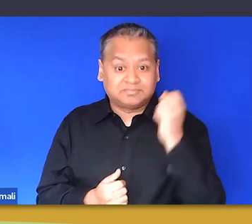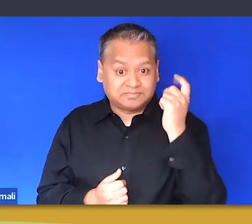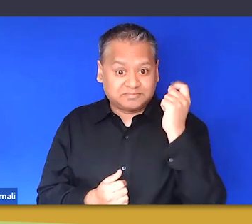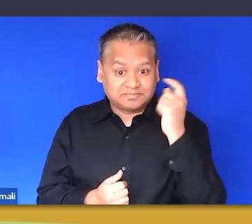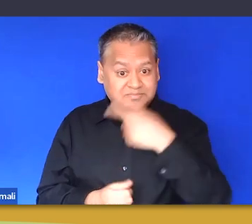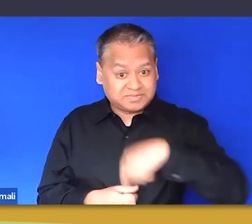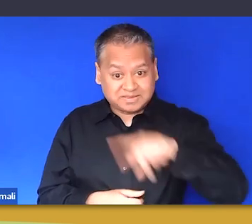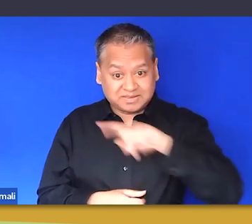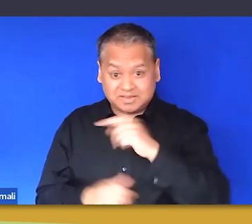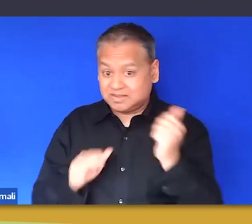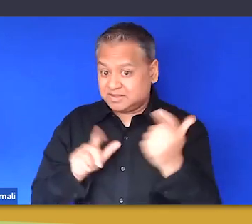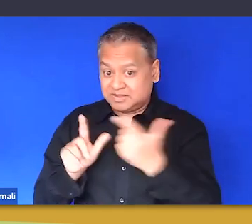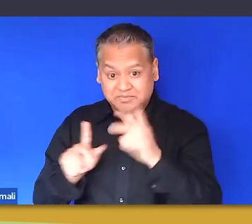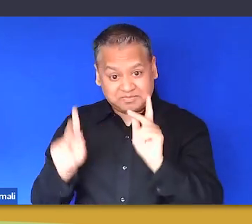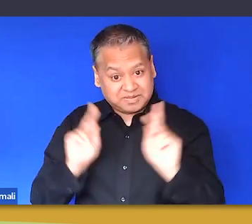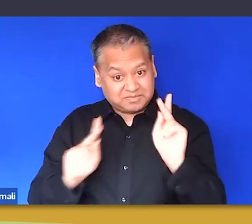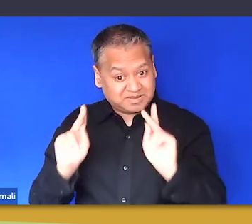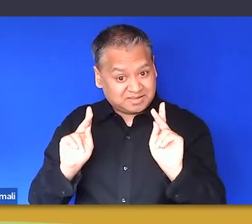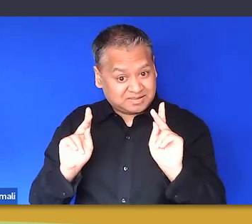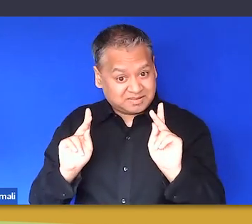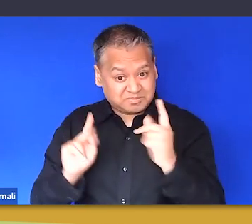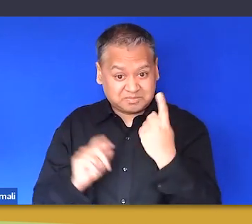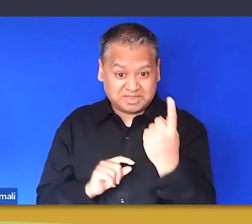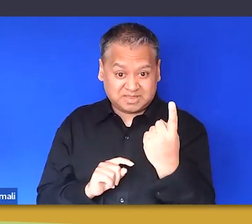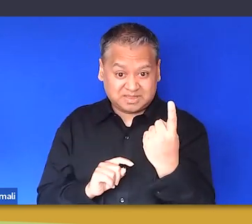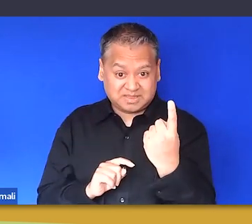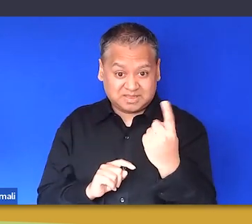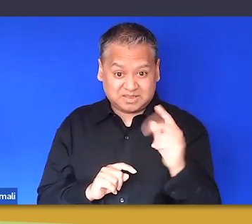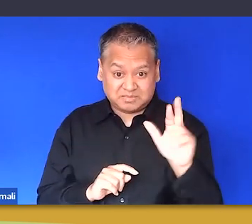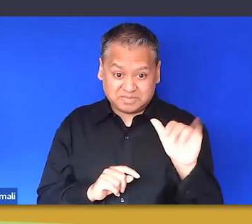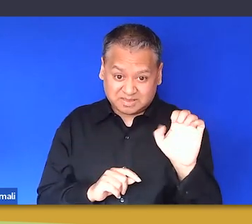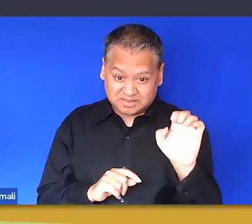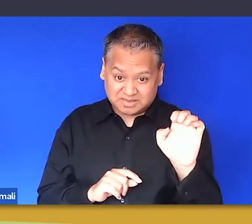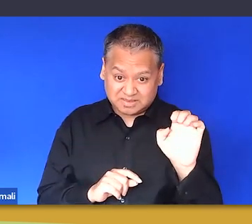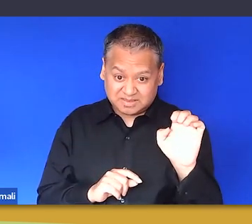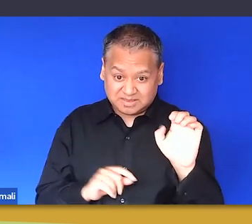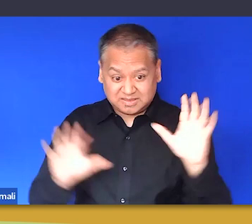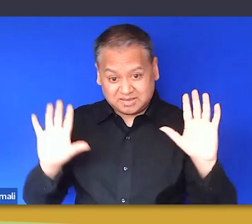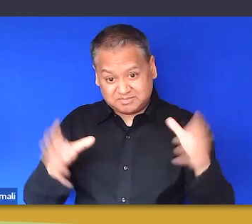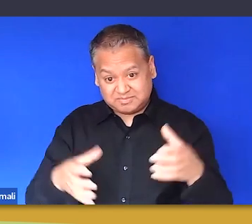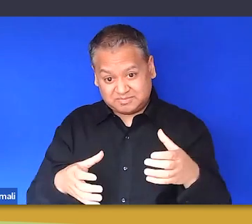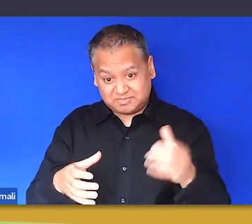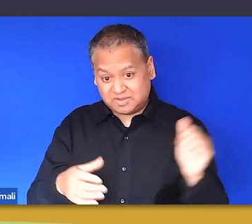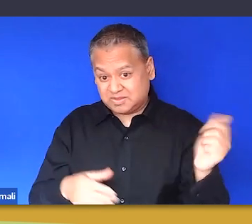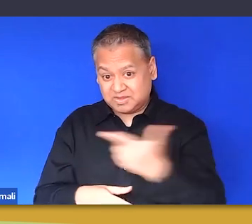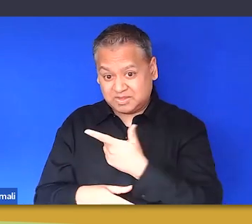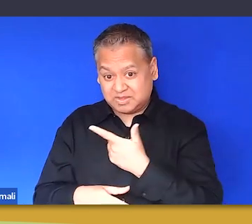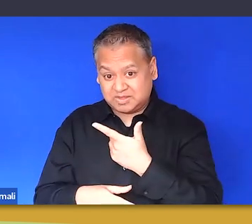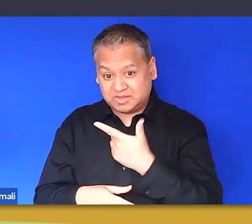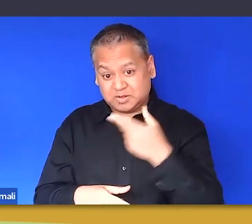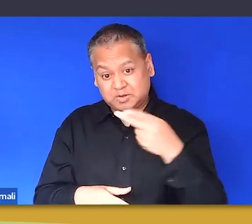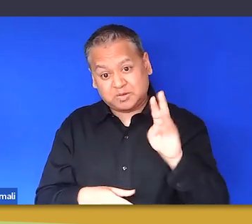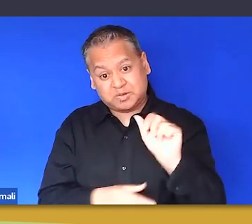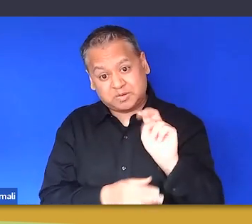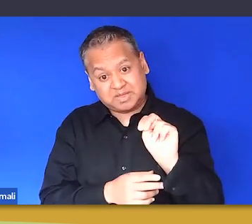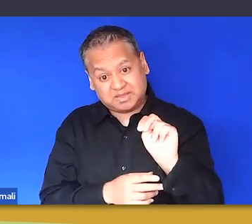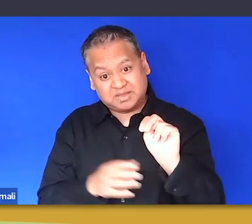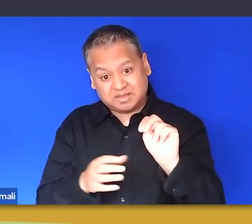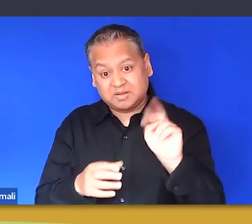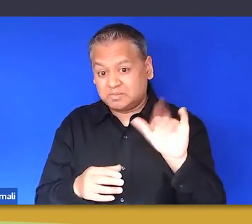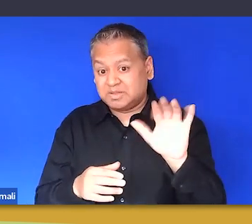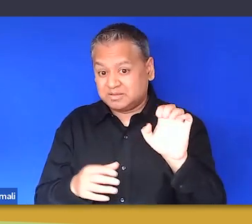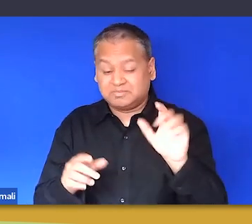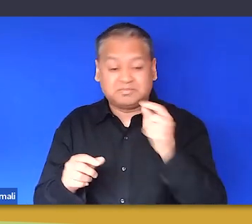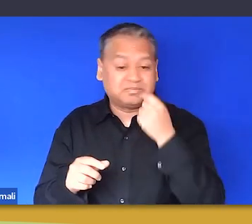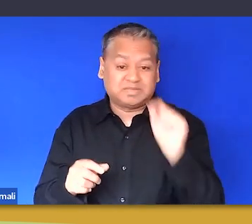great equalizer and reminder that we're all one race, the human race.